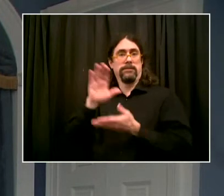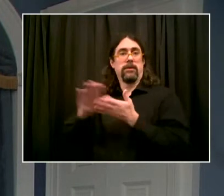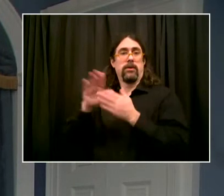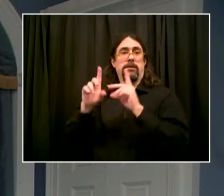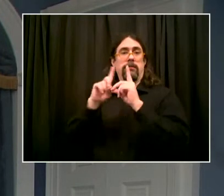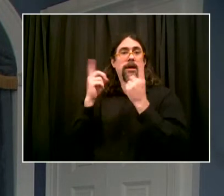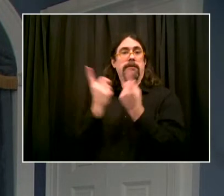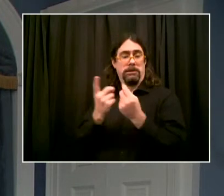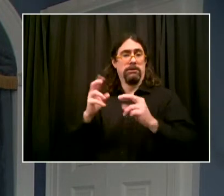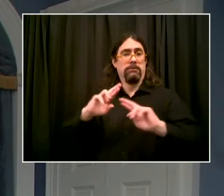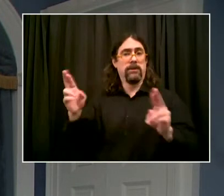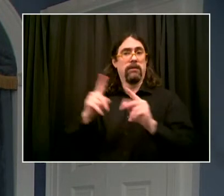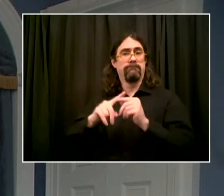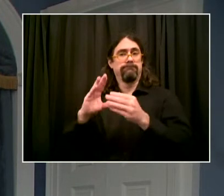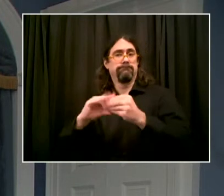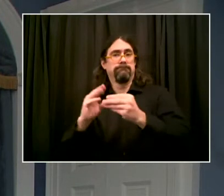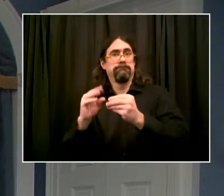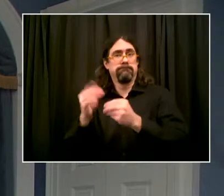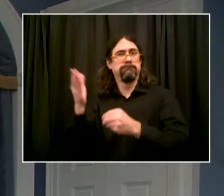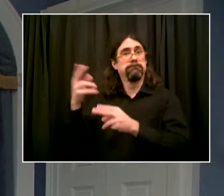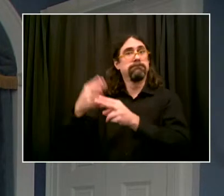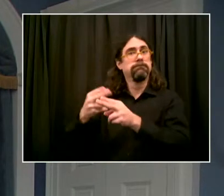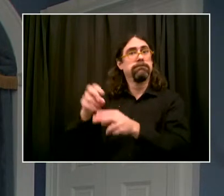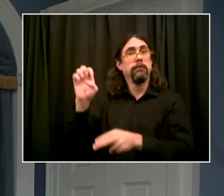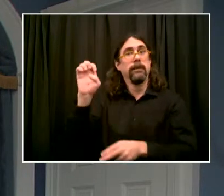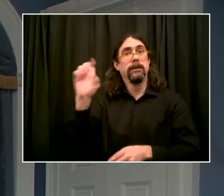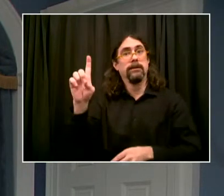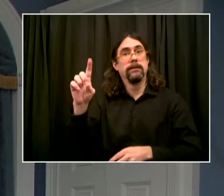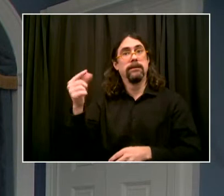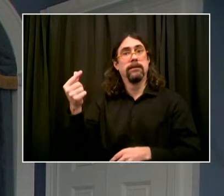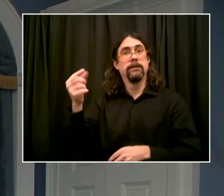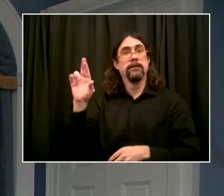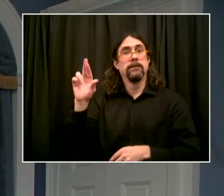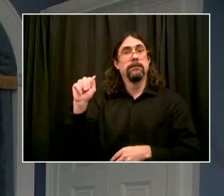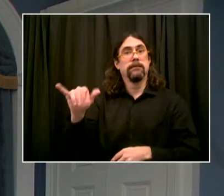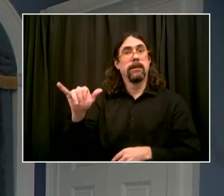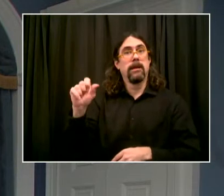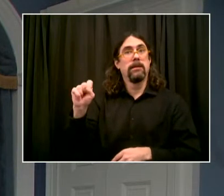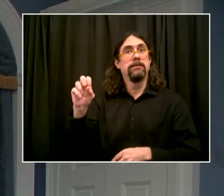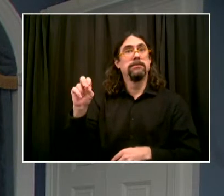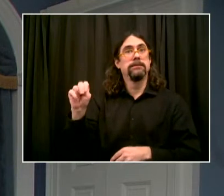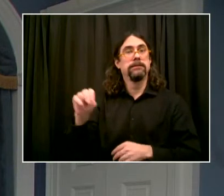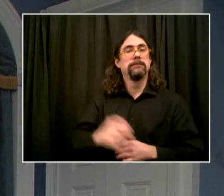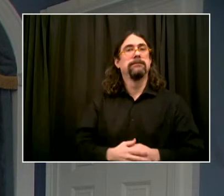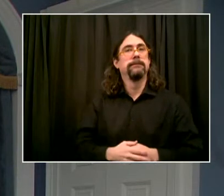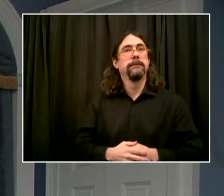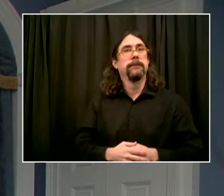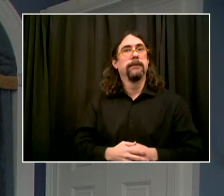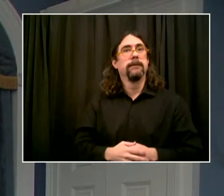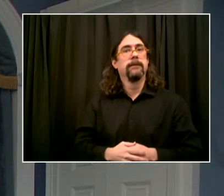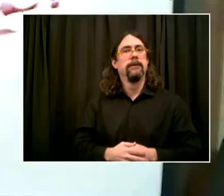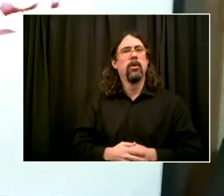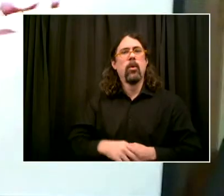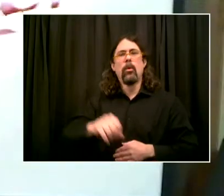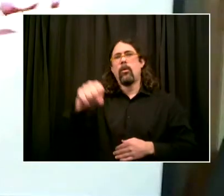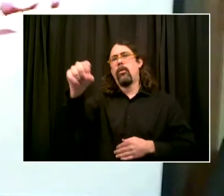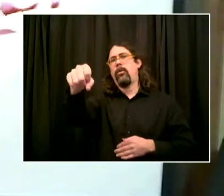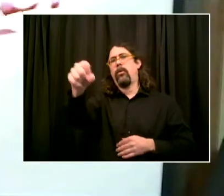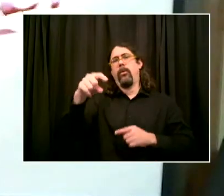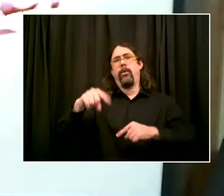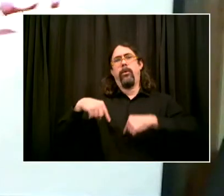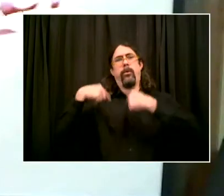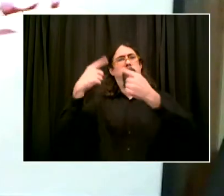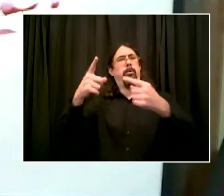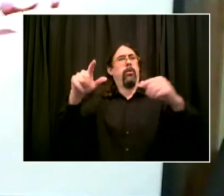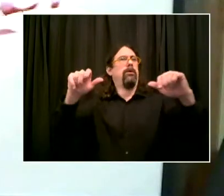Criswell, this is definitely shaping up to be a challenging and unpredictable storm, very dangerous conditions out there that we're prepping